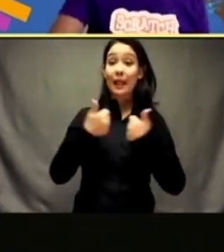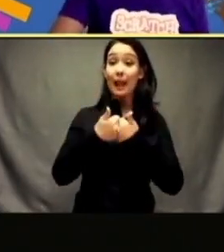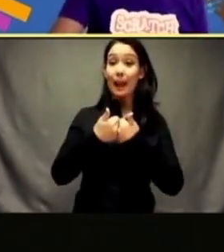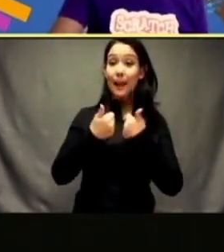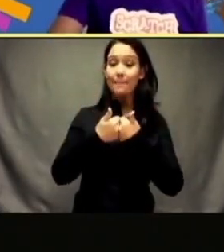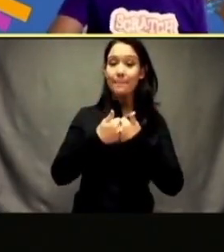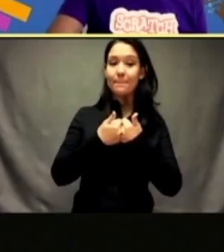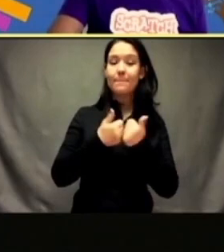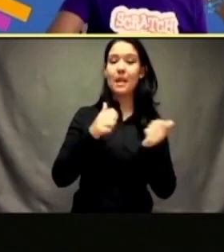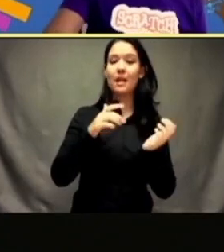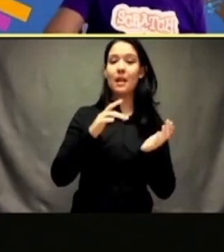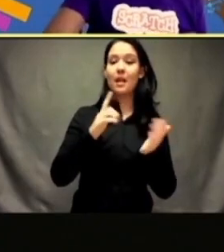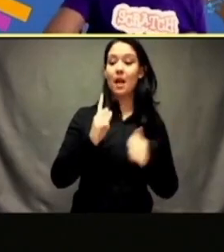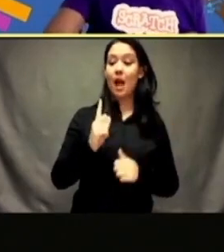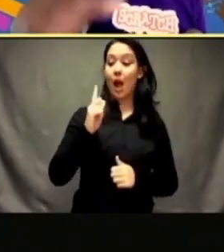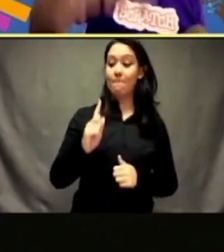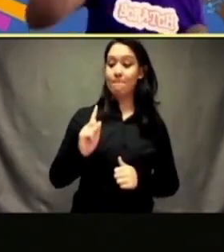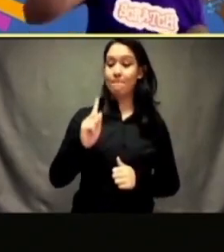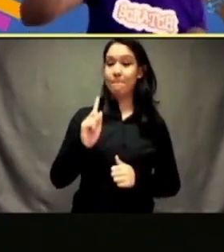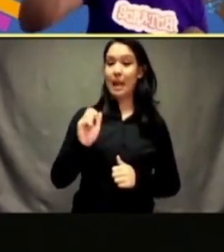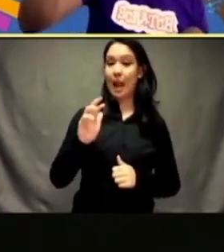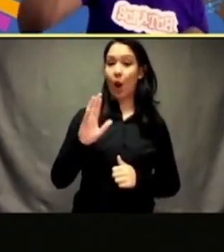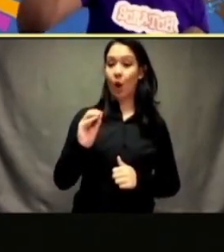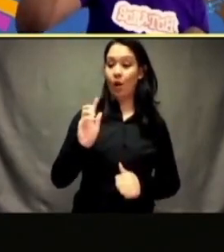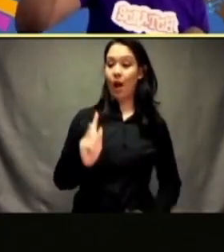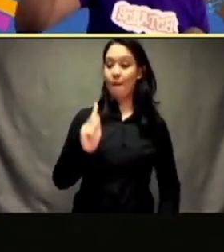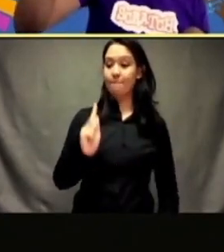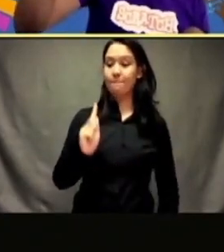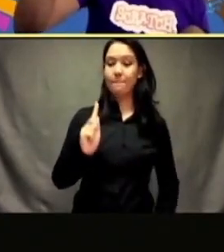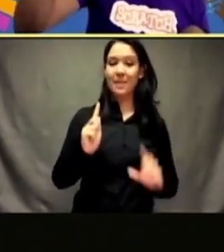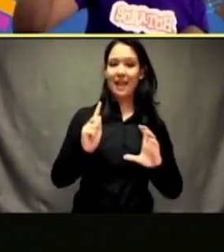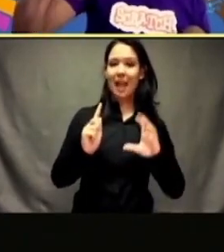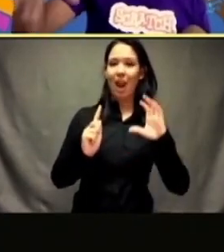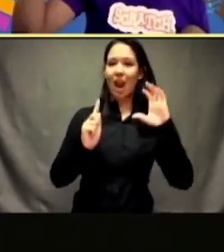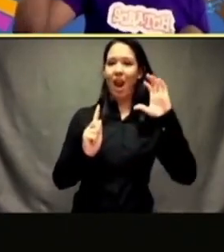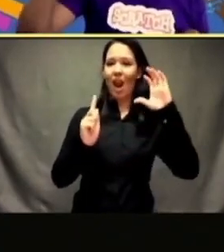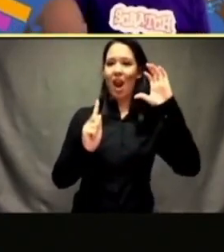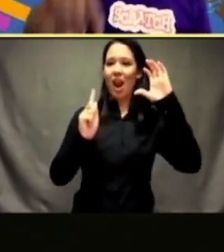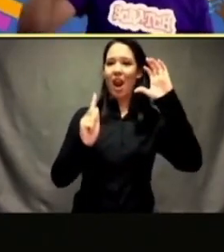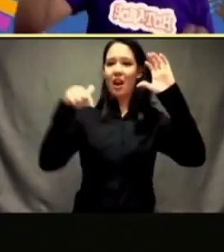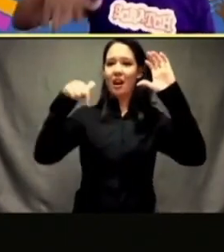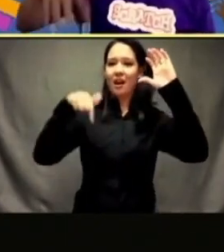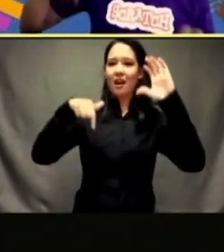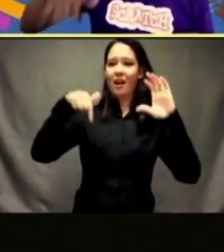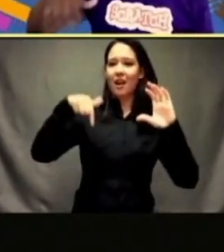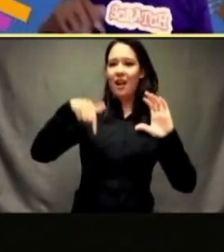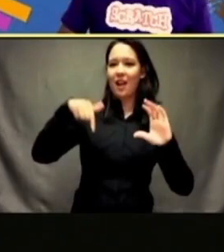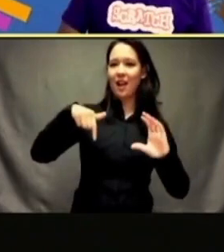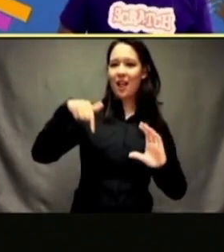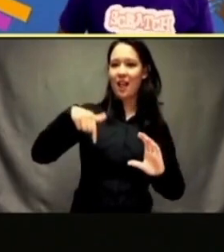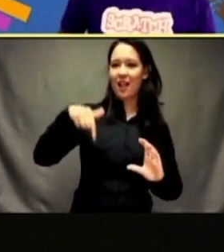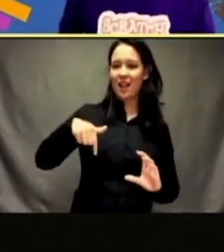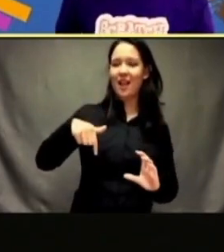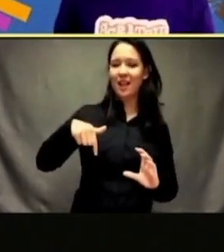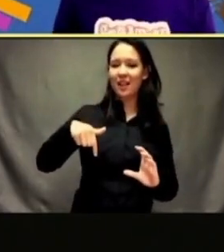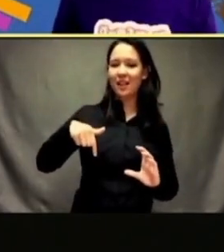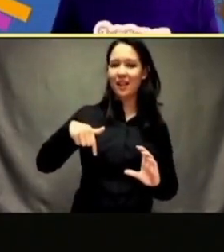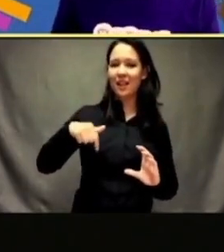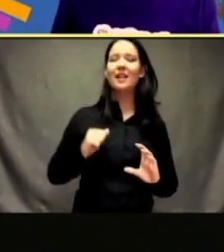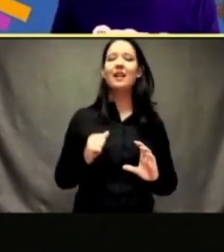press the up arrow key and the character would move up, and you would press the down the down arrow key and the character would move